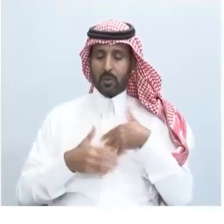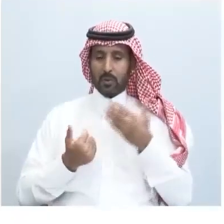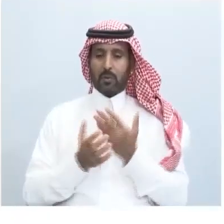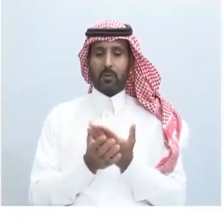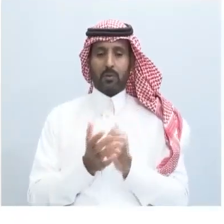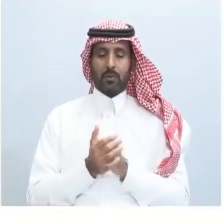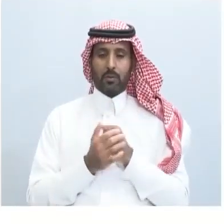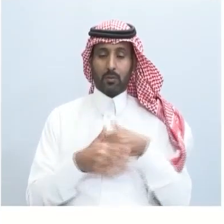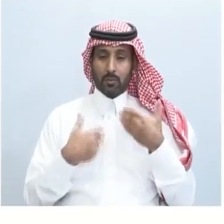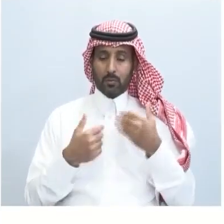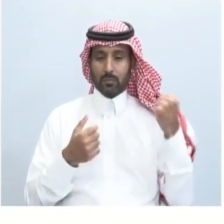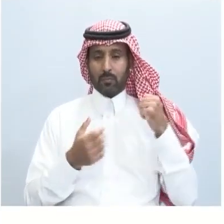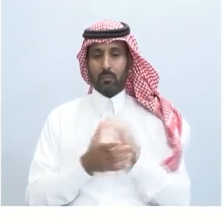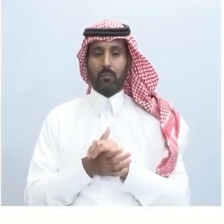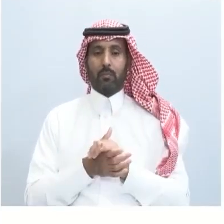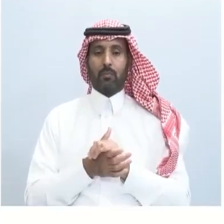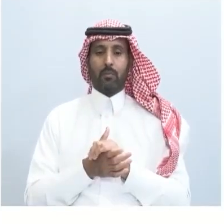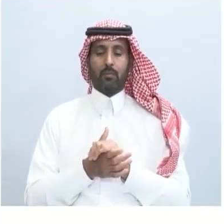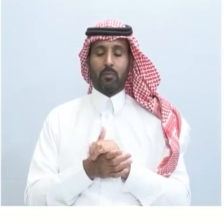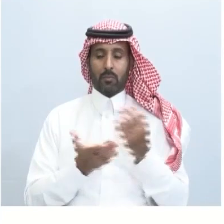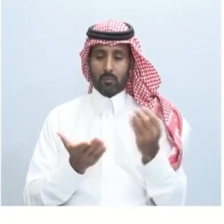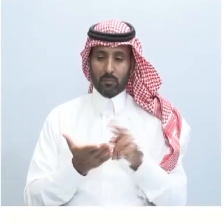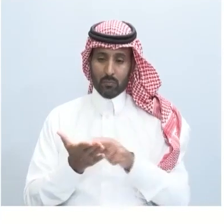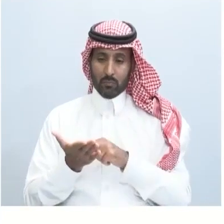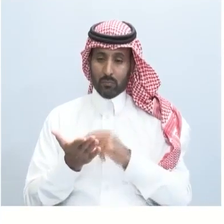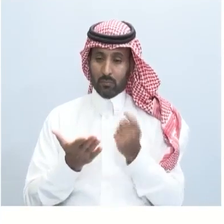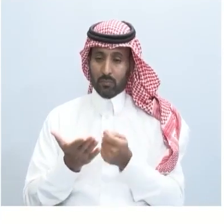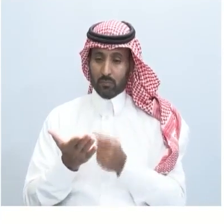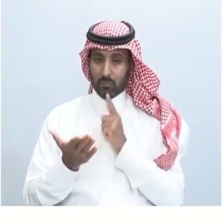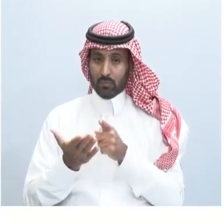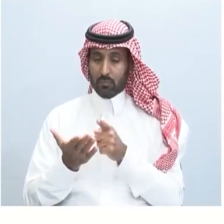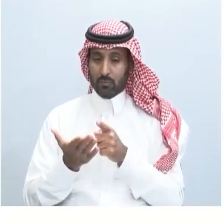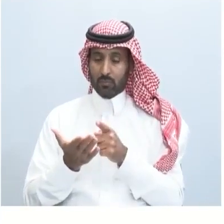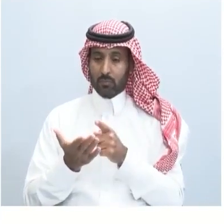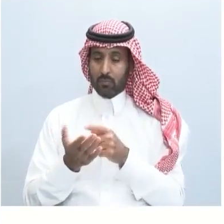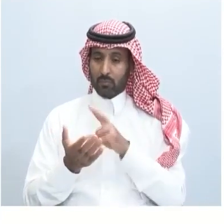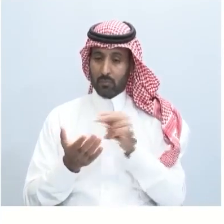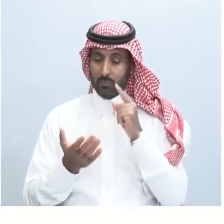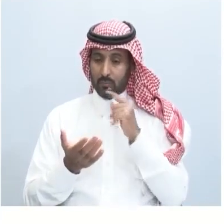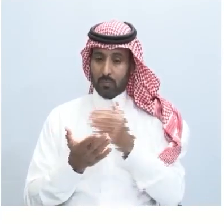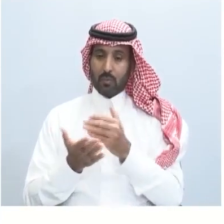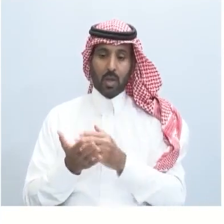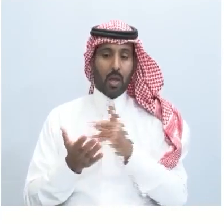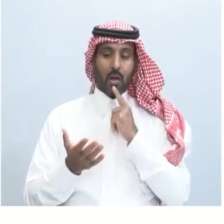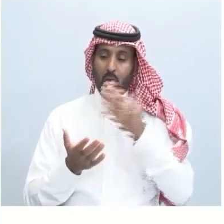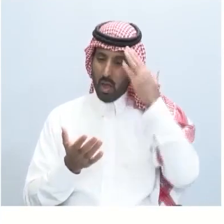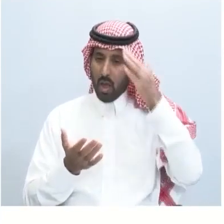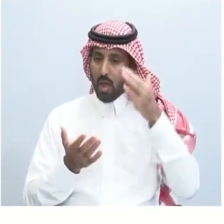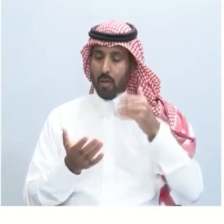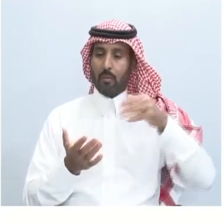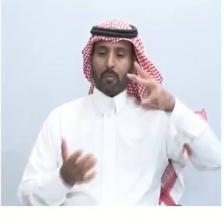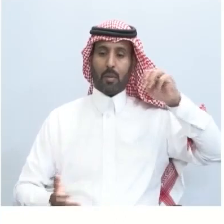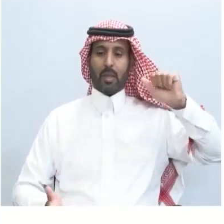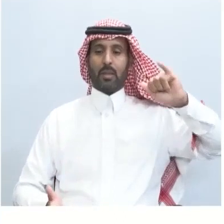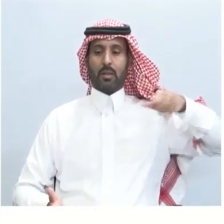and it's a sport. This is the letter that you'll be writing. This is an example, of course. Hi, Majid. How's